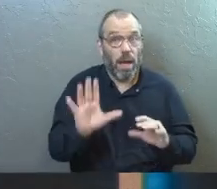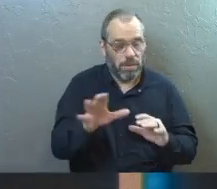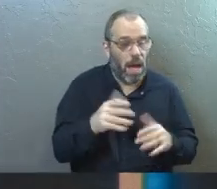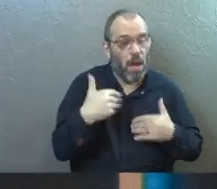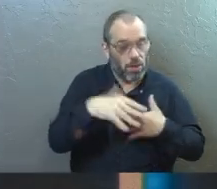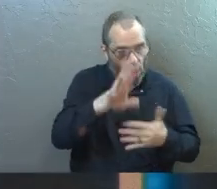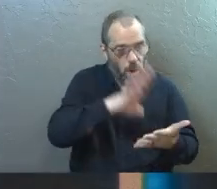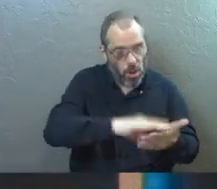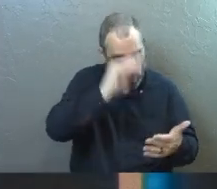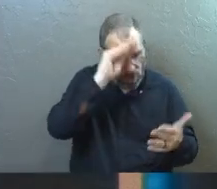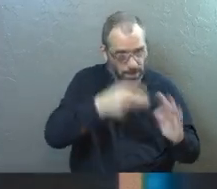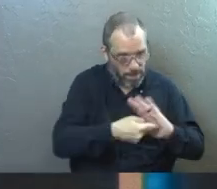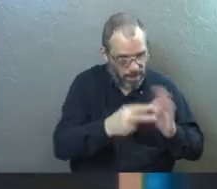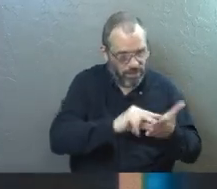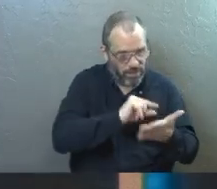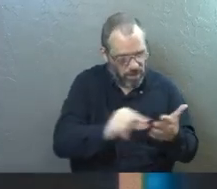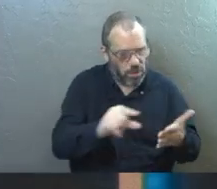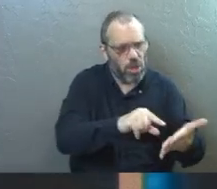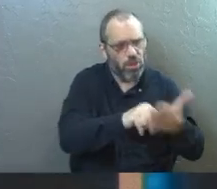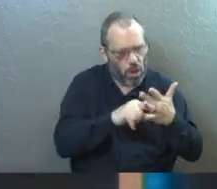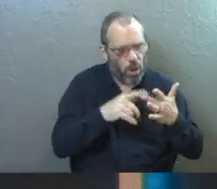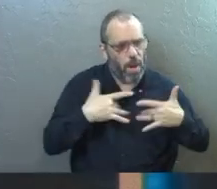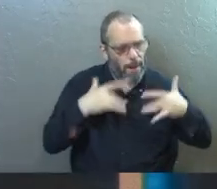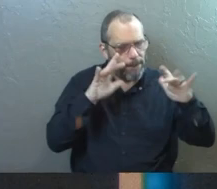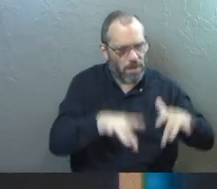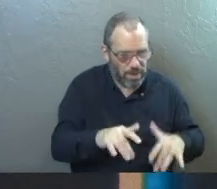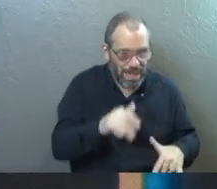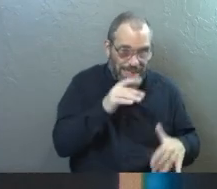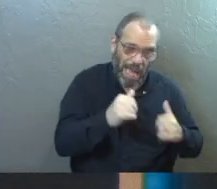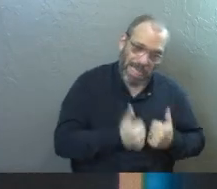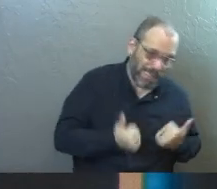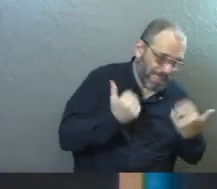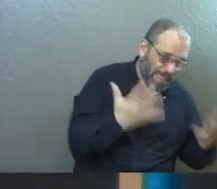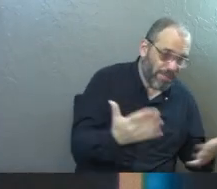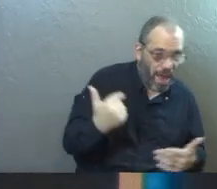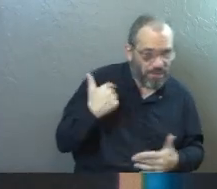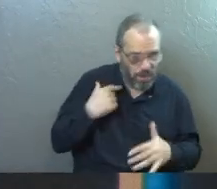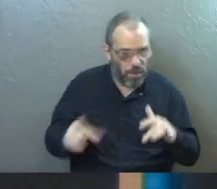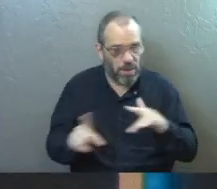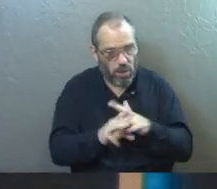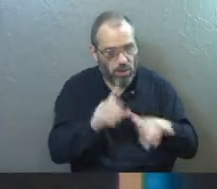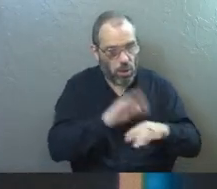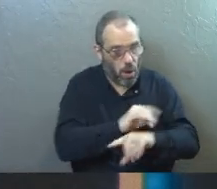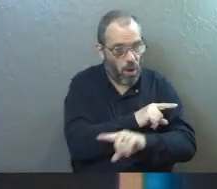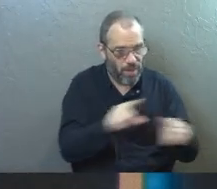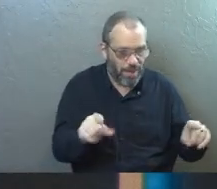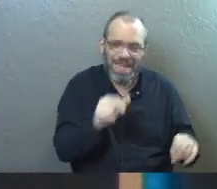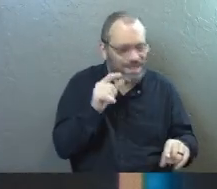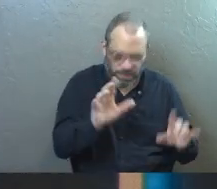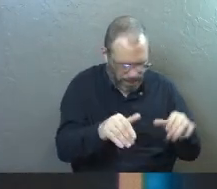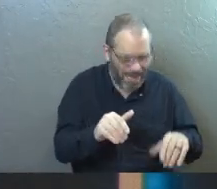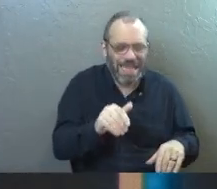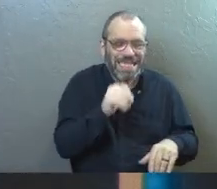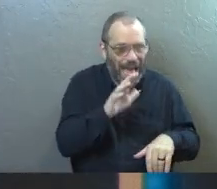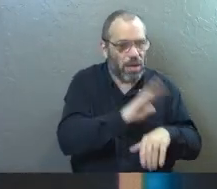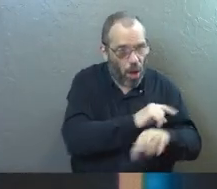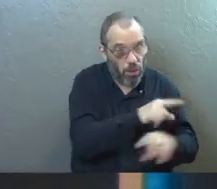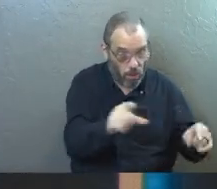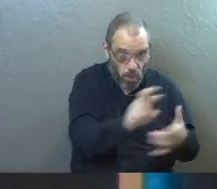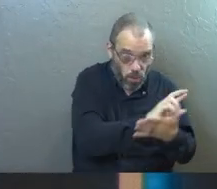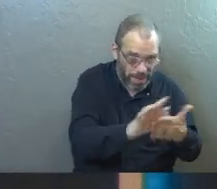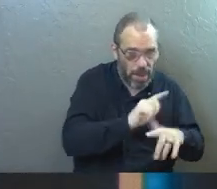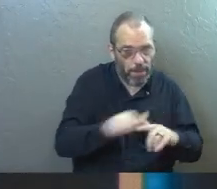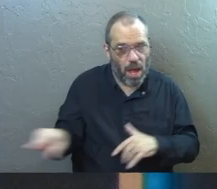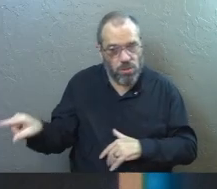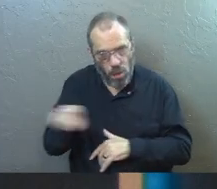now go and learn the meaning of this scripture. I want you to show mercy, not offer sacrifices, for I have come to call not those, who think they are righteous,